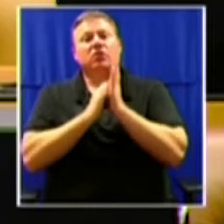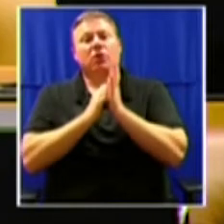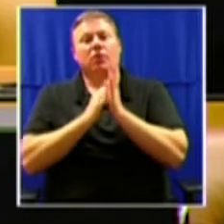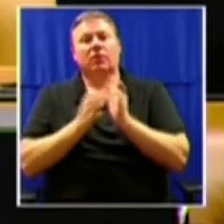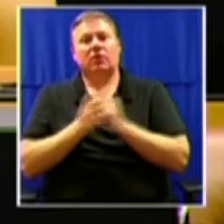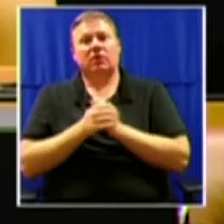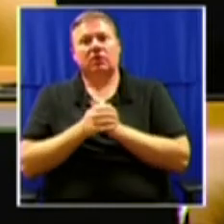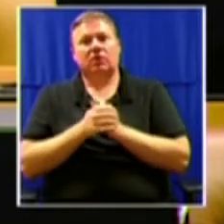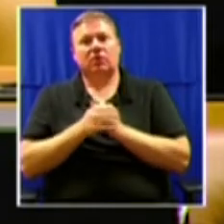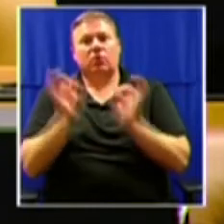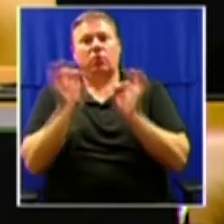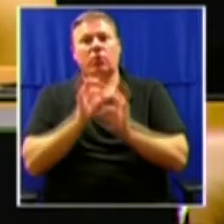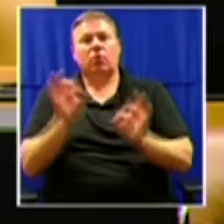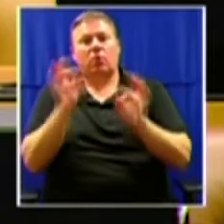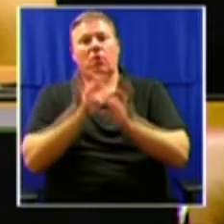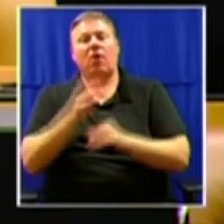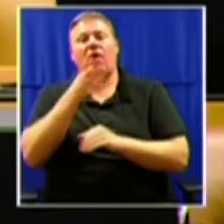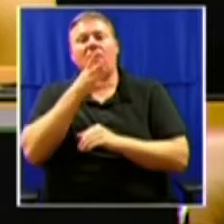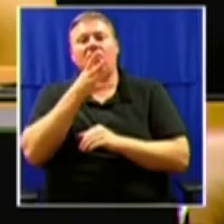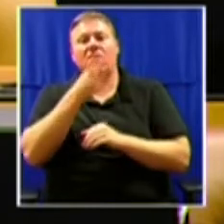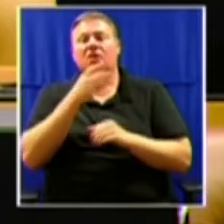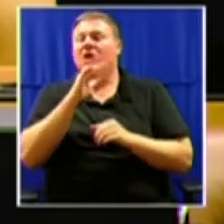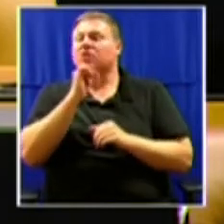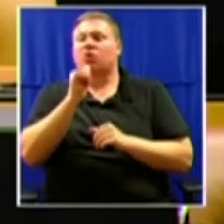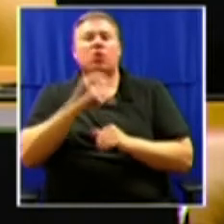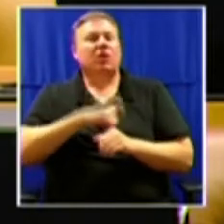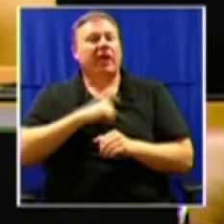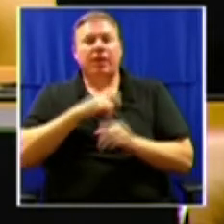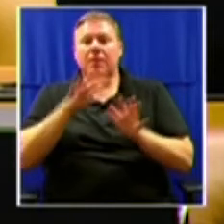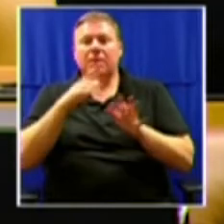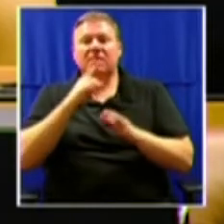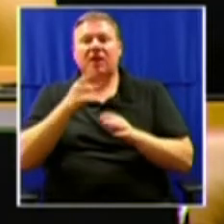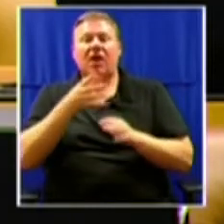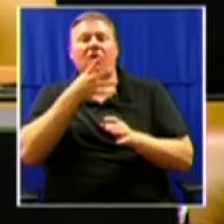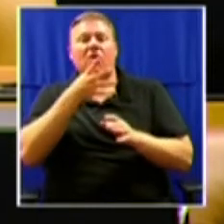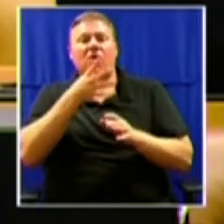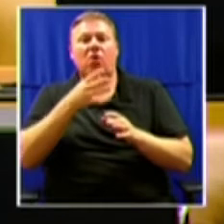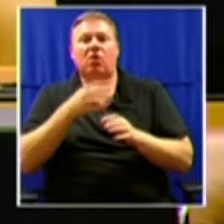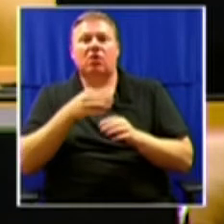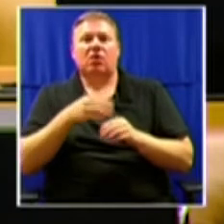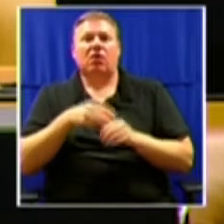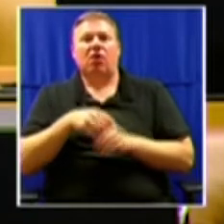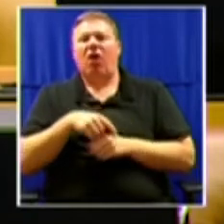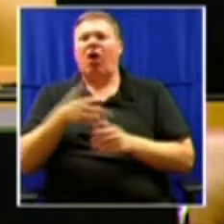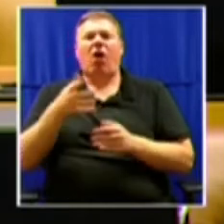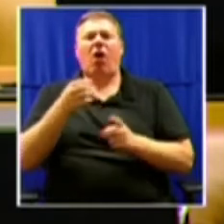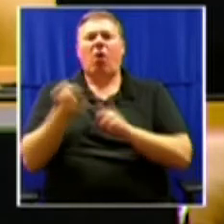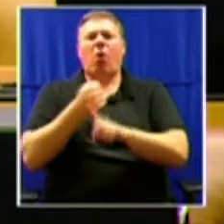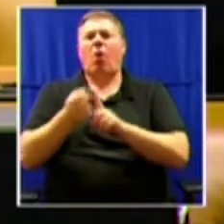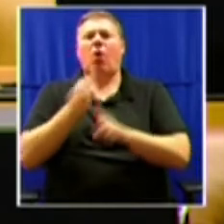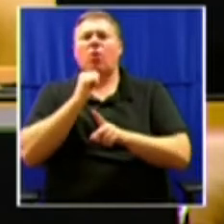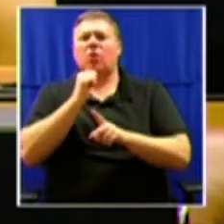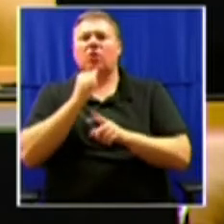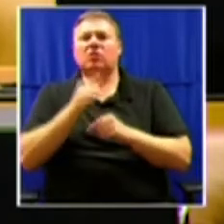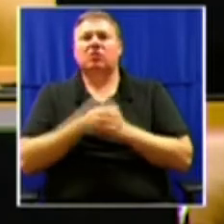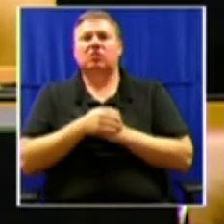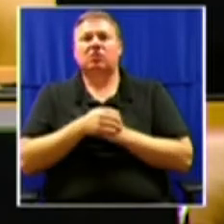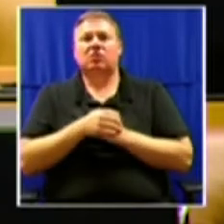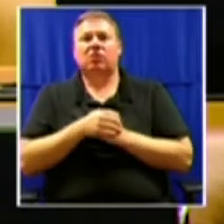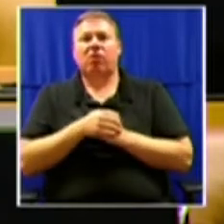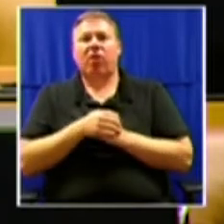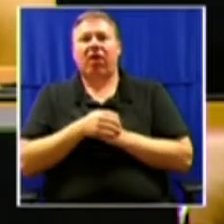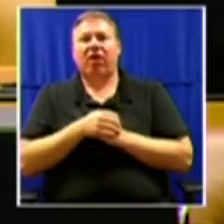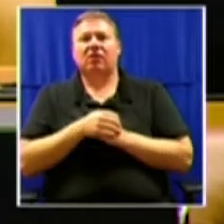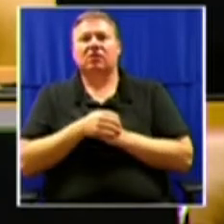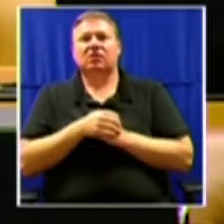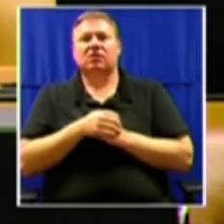was no alcohol. I don't care what people say about alcohol, whether they call somebody a minister of alcohol. The